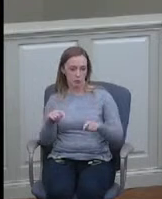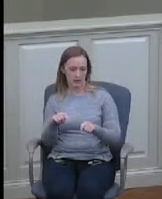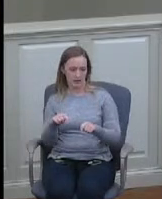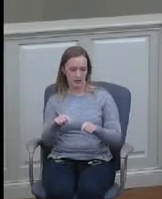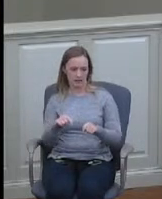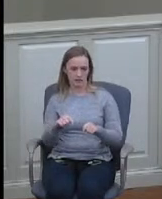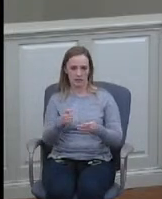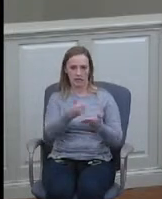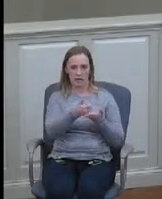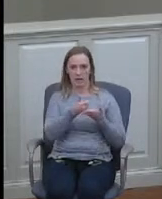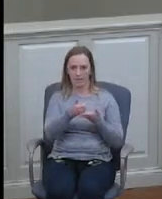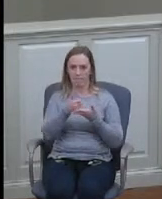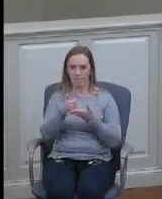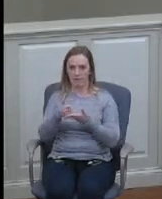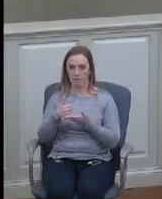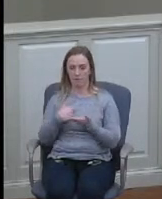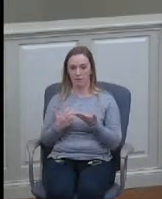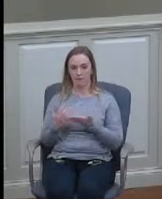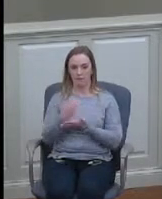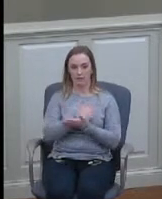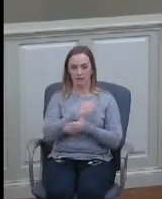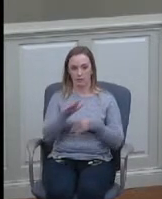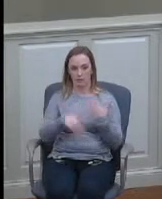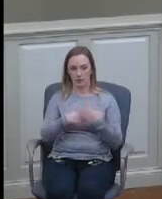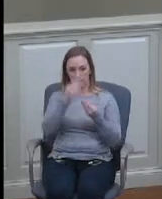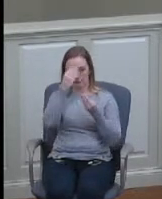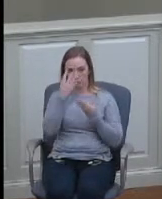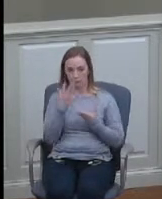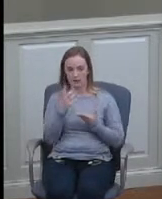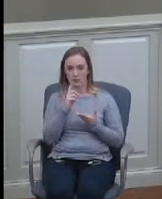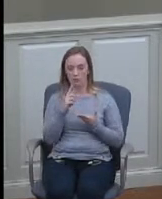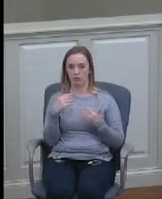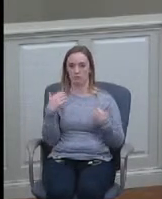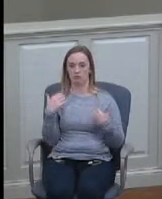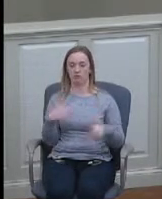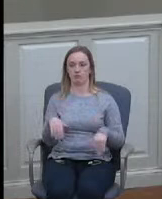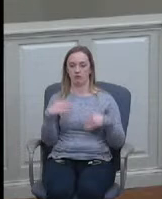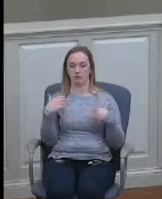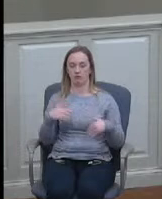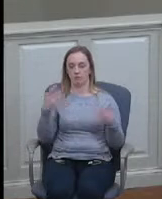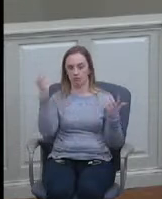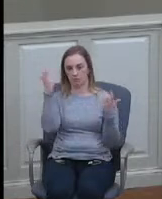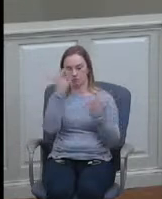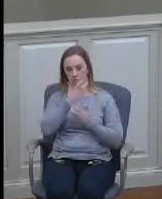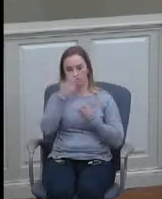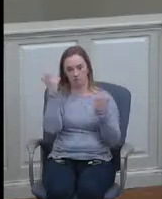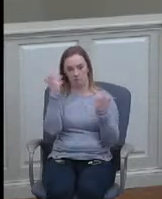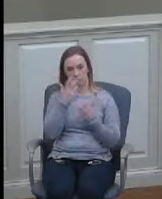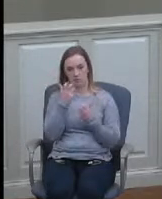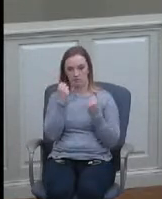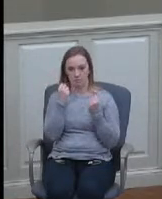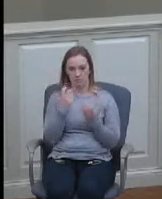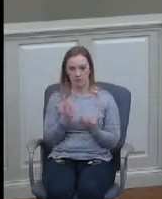that's collecting everything. And it has really been eye-opening because there's a lot of things that